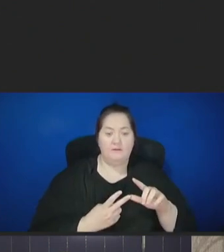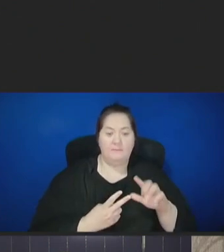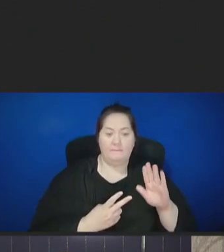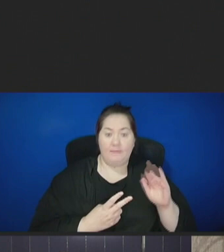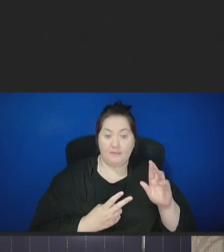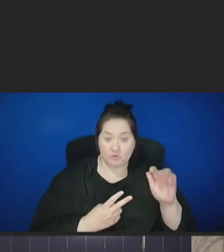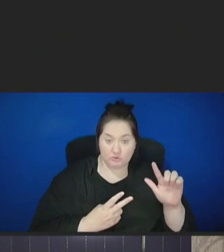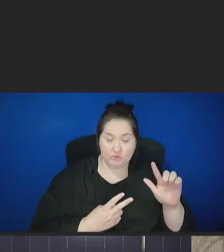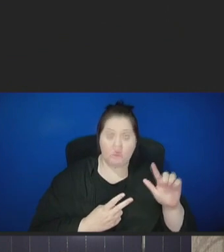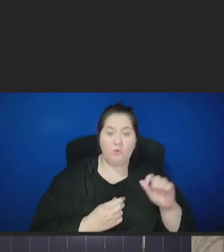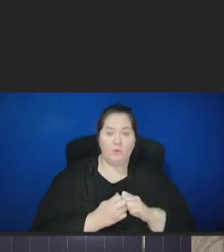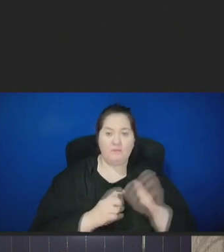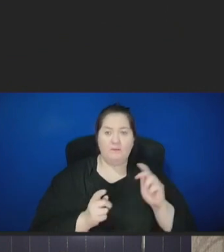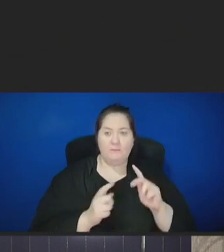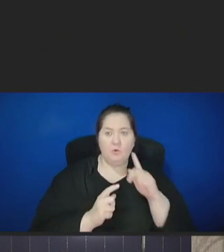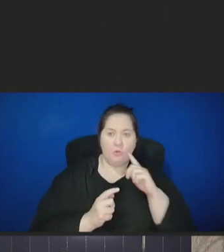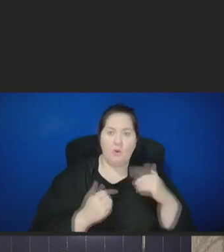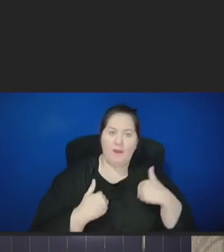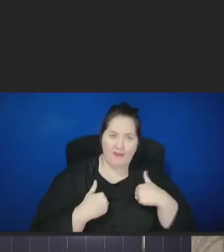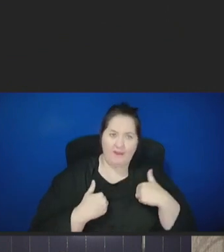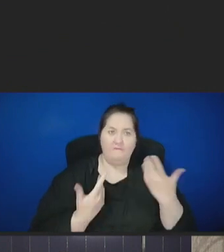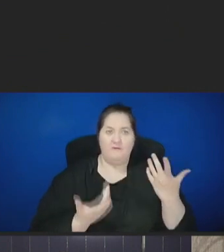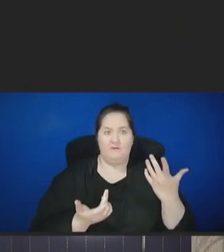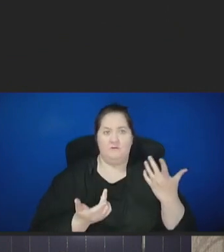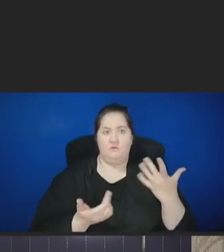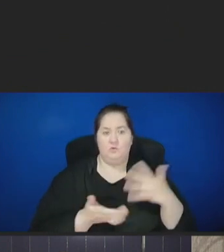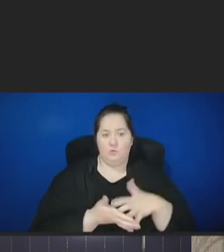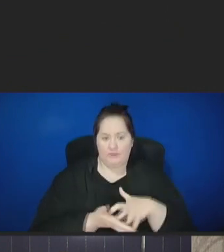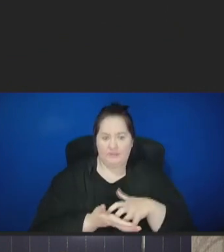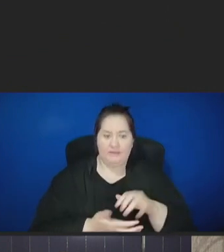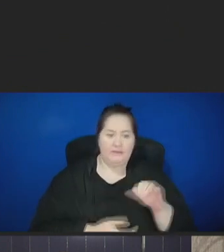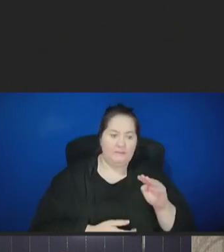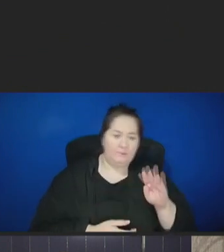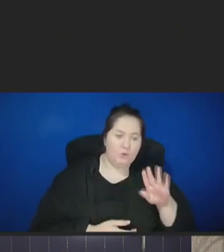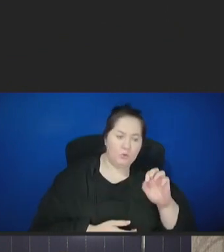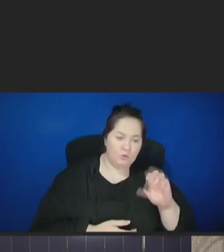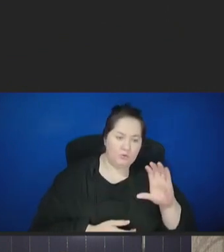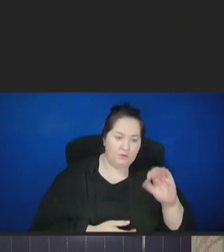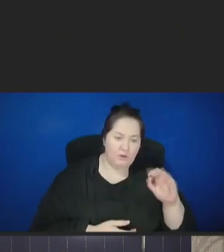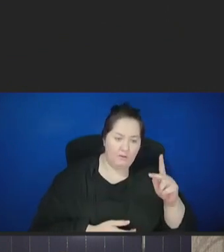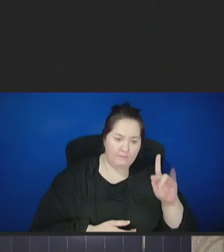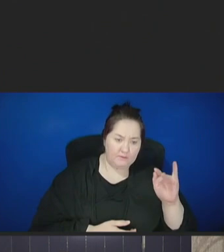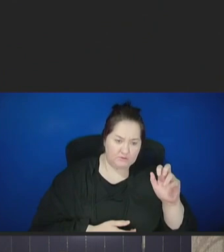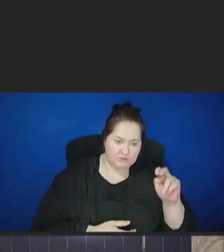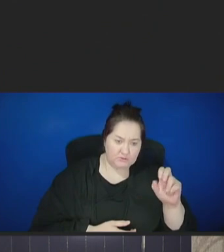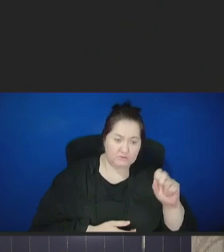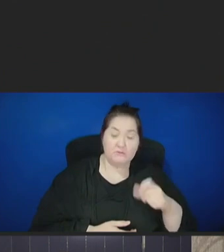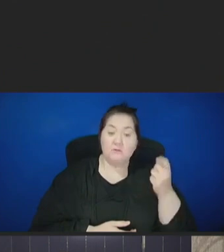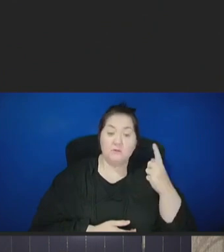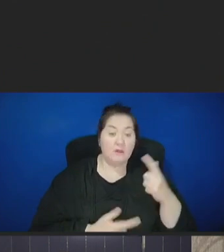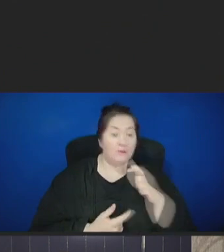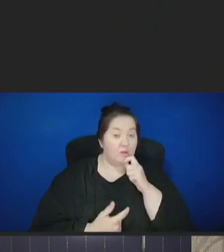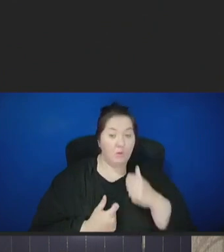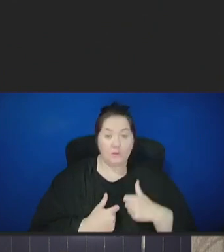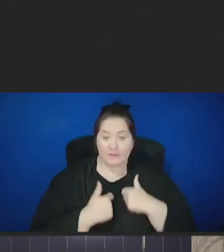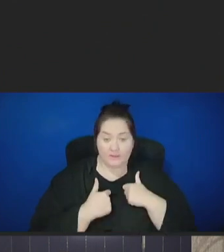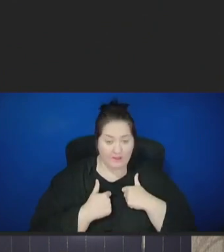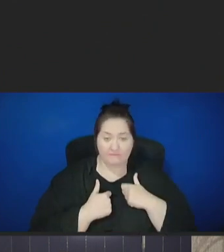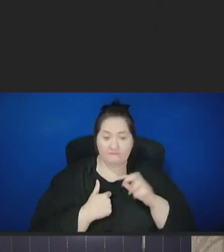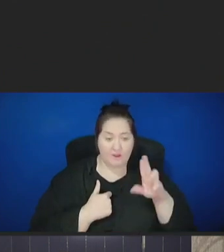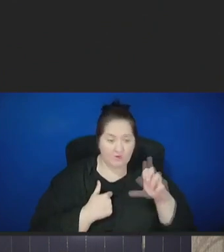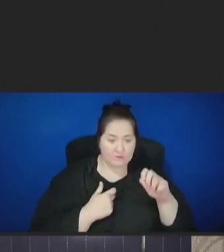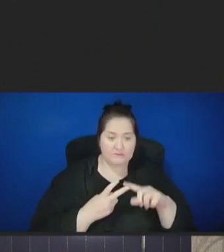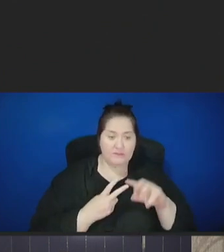with altered immunocompetence. Persons with most forms of altered immunocompetence should not receive live virus vaccines,